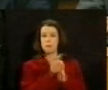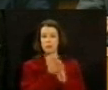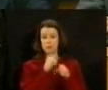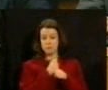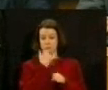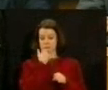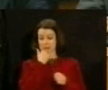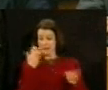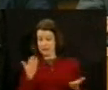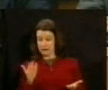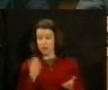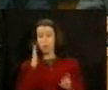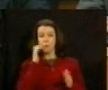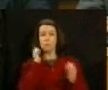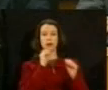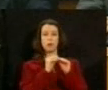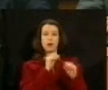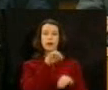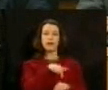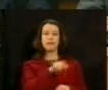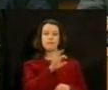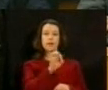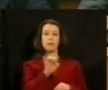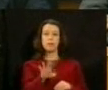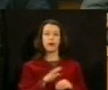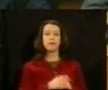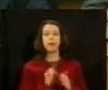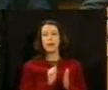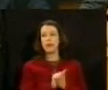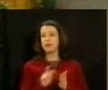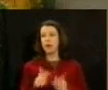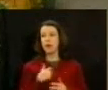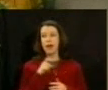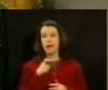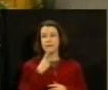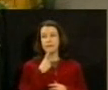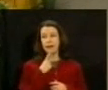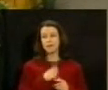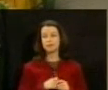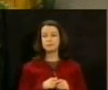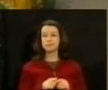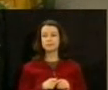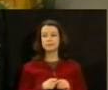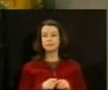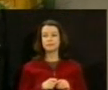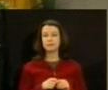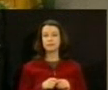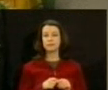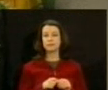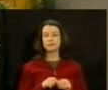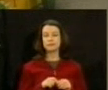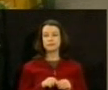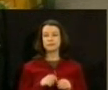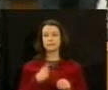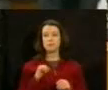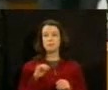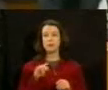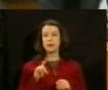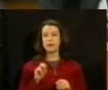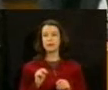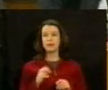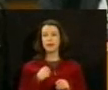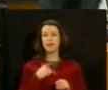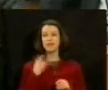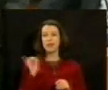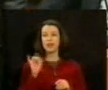be corrected in February. That's all I have to say on it. Commissioner Pinkston. I feel like we ought to do like the